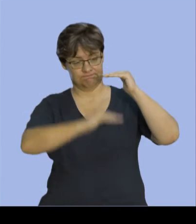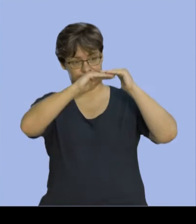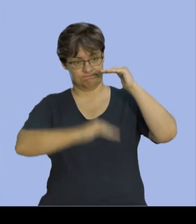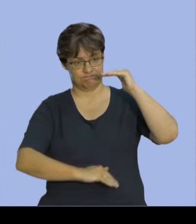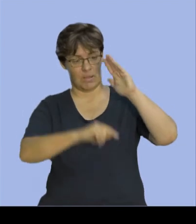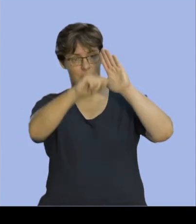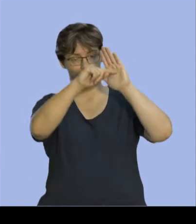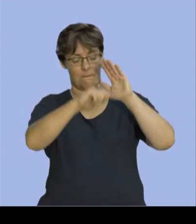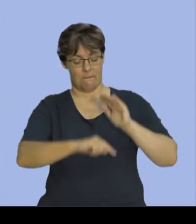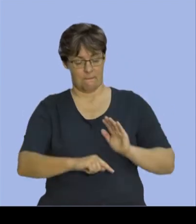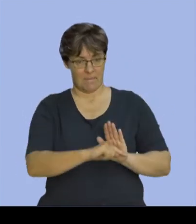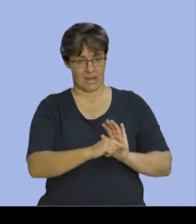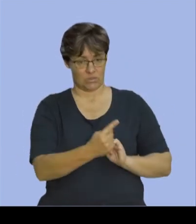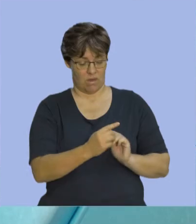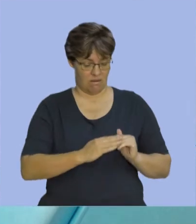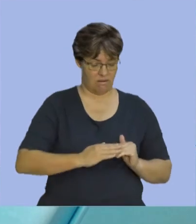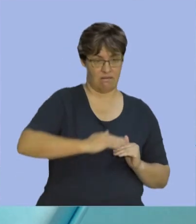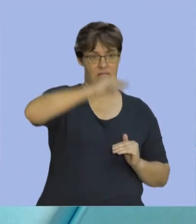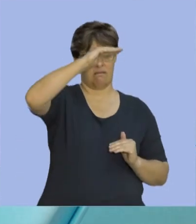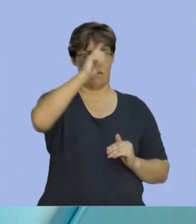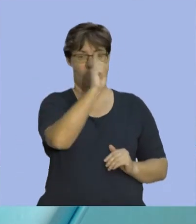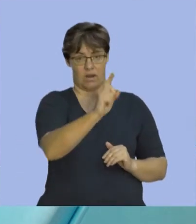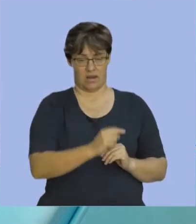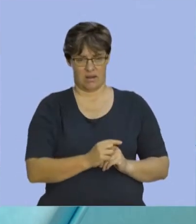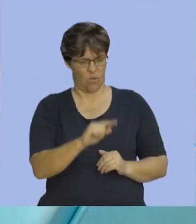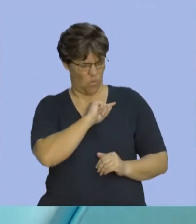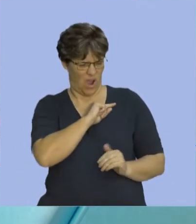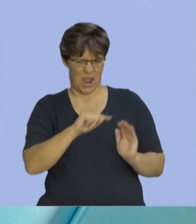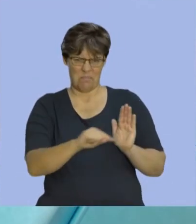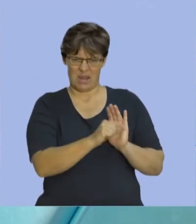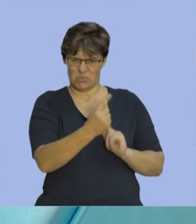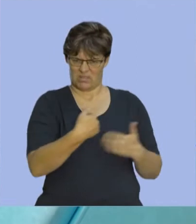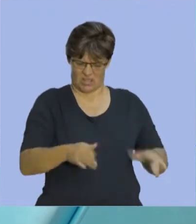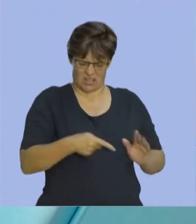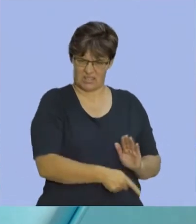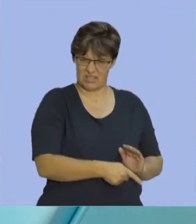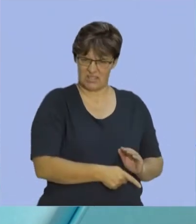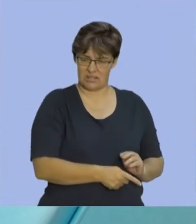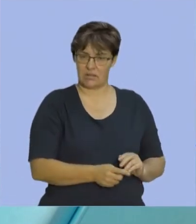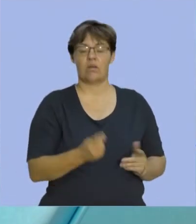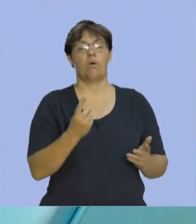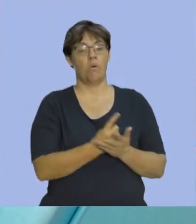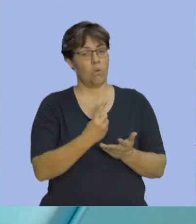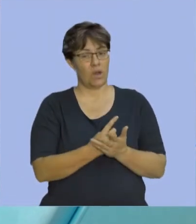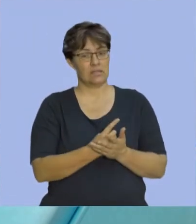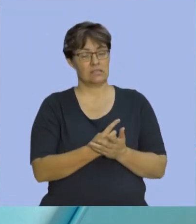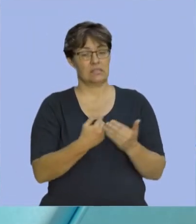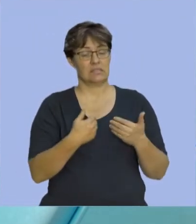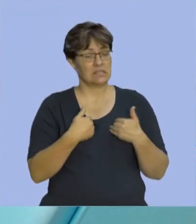I'm starting from -1, guys, remember, in anything that you start with what